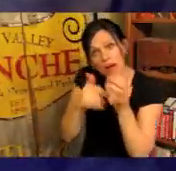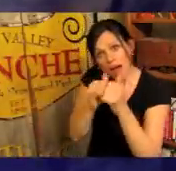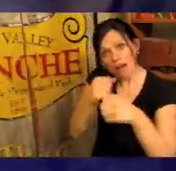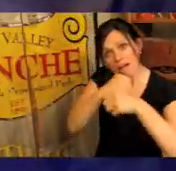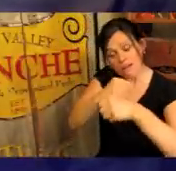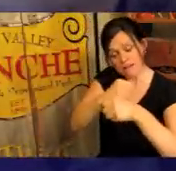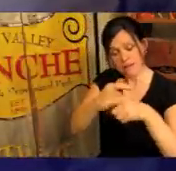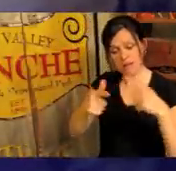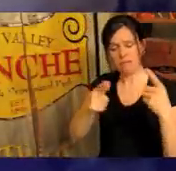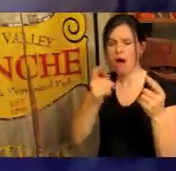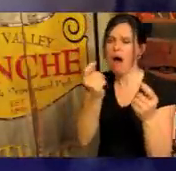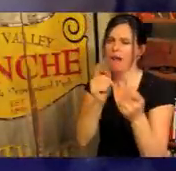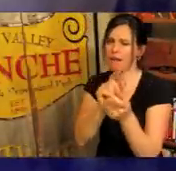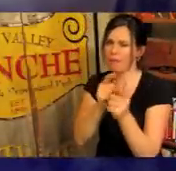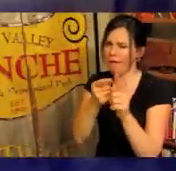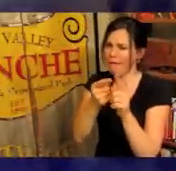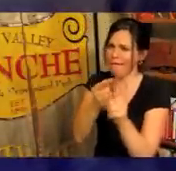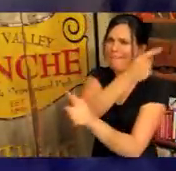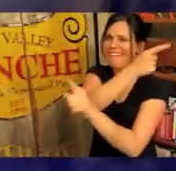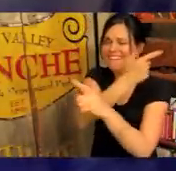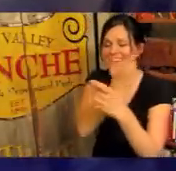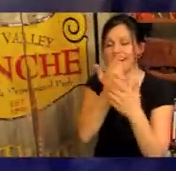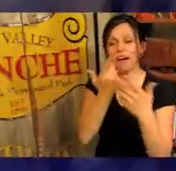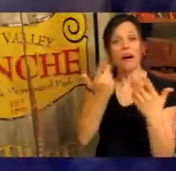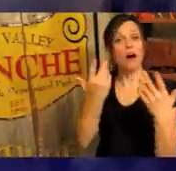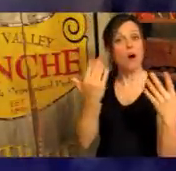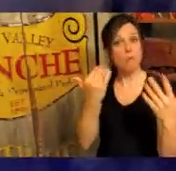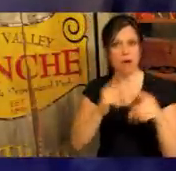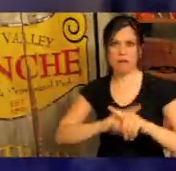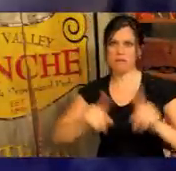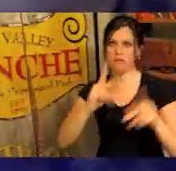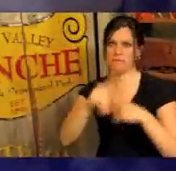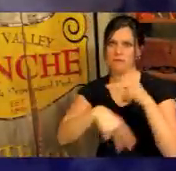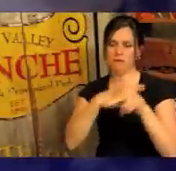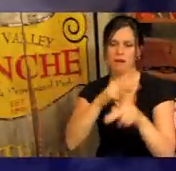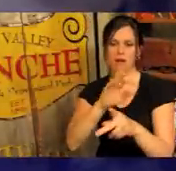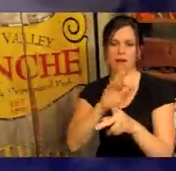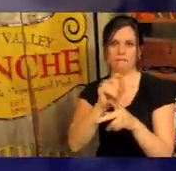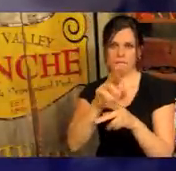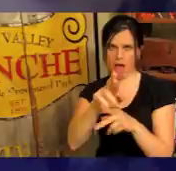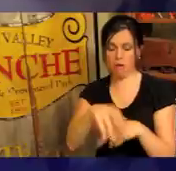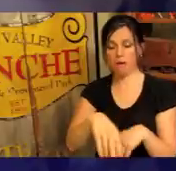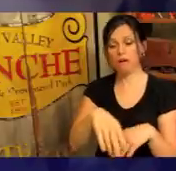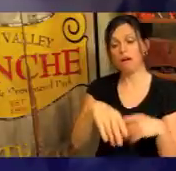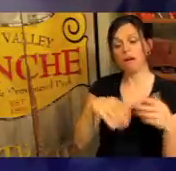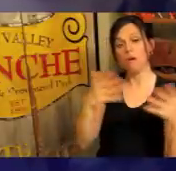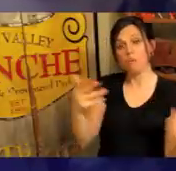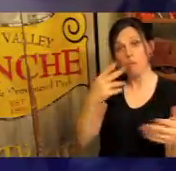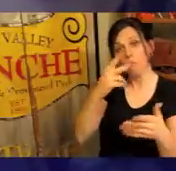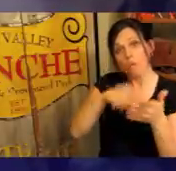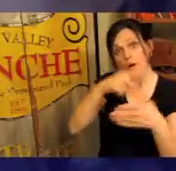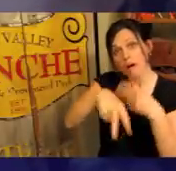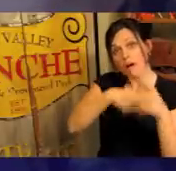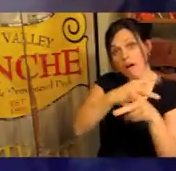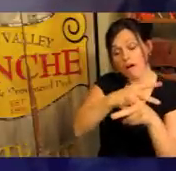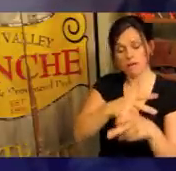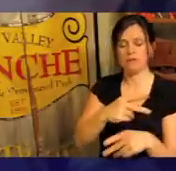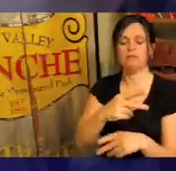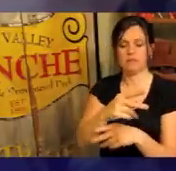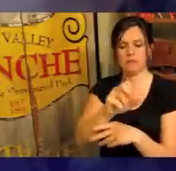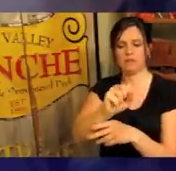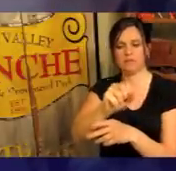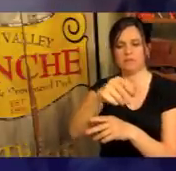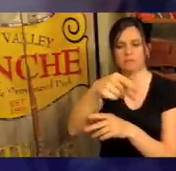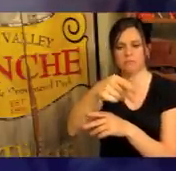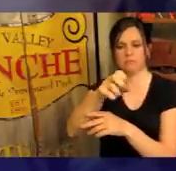and we're going to change it up because today we're going to use spelt flour, right? Yep. And spelt is an ancient grain and it's full of,